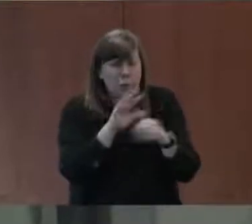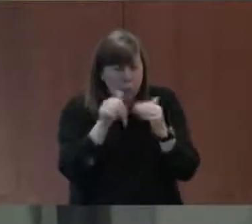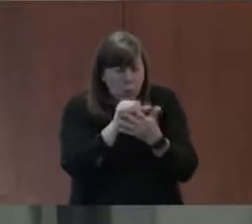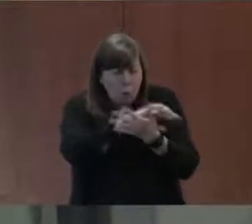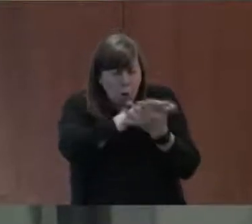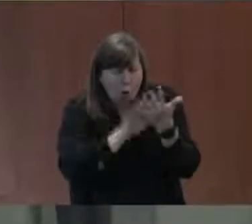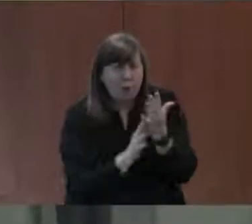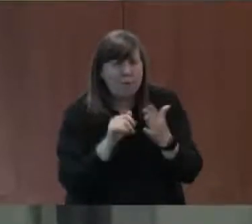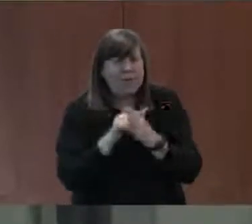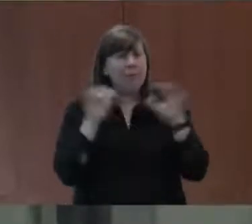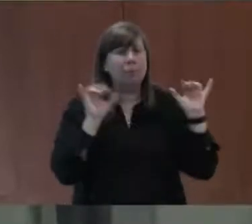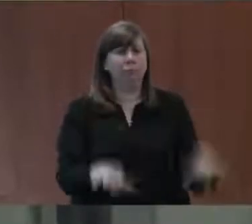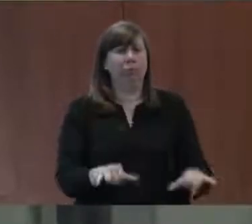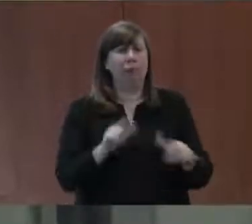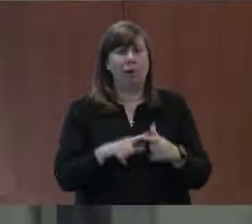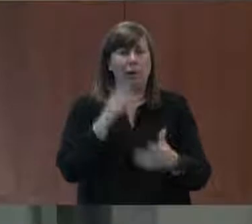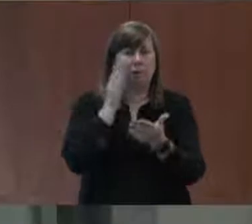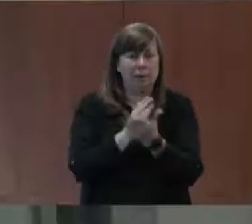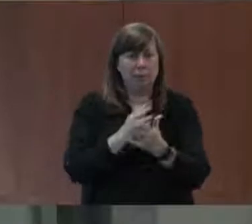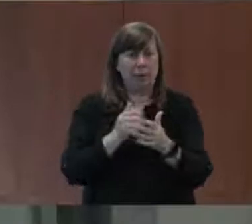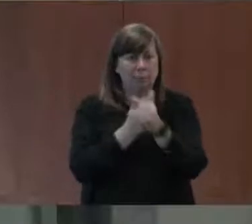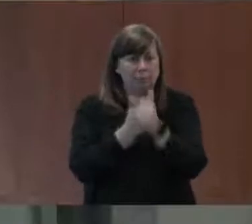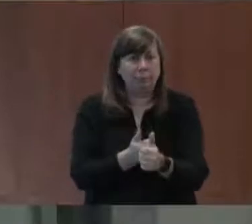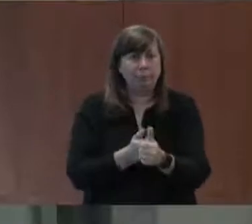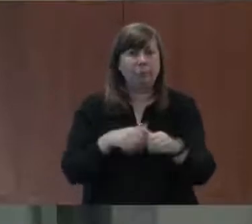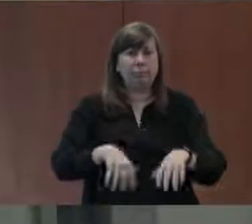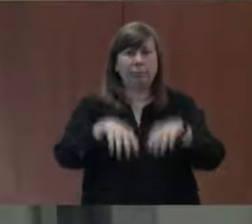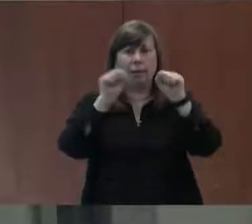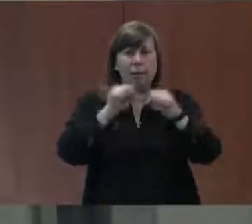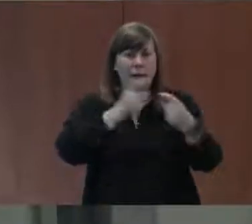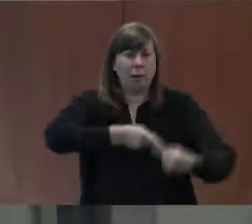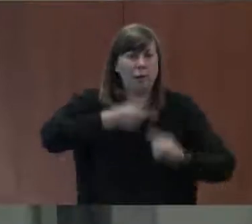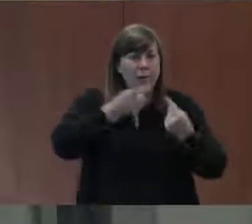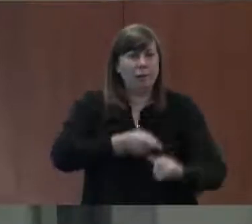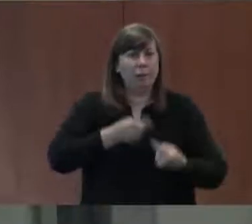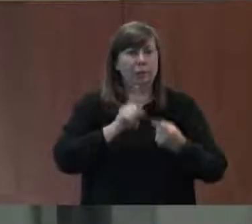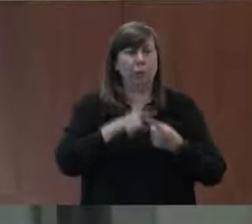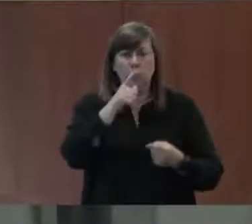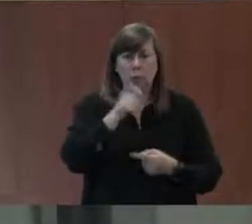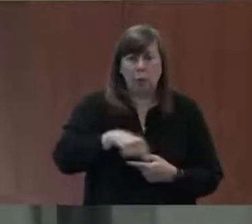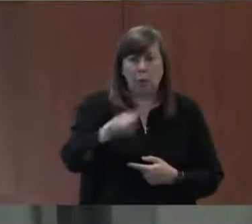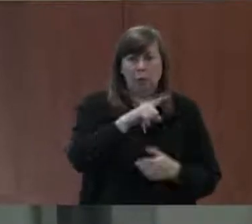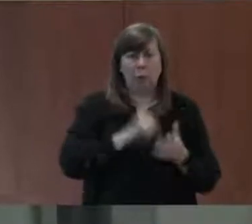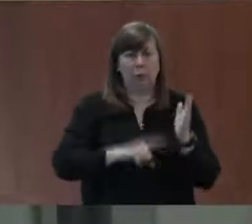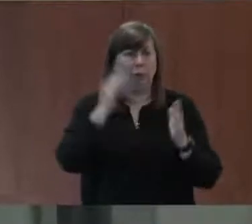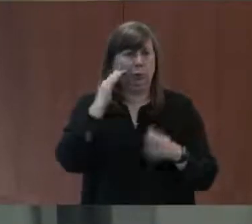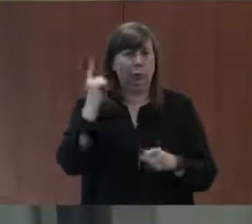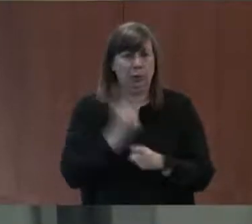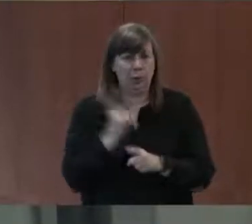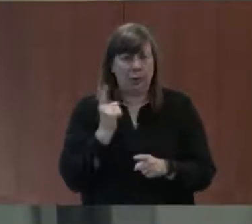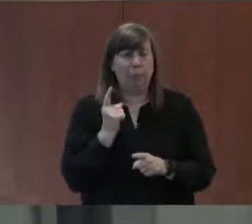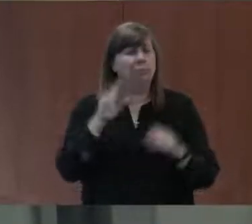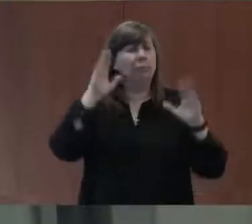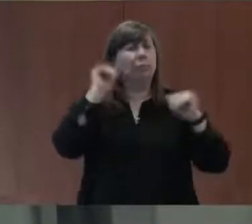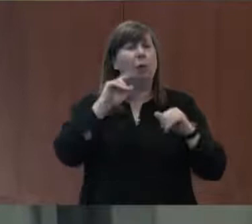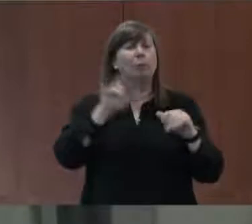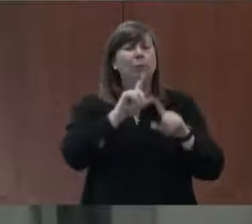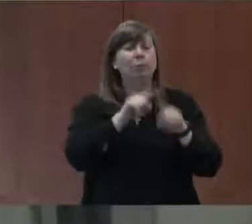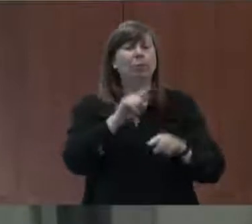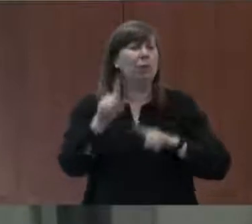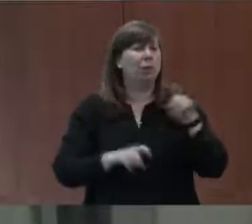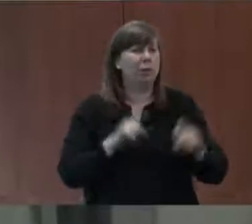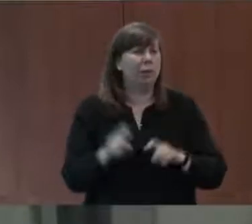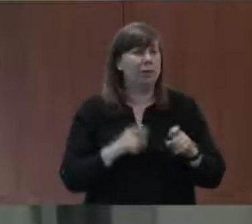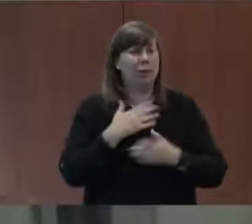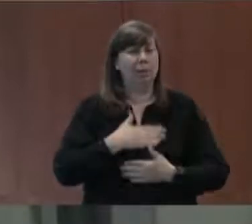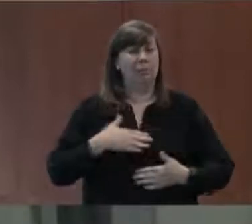these situations is the same. You have to stop complying. You have to take on the struggle to return to who you are and what you know is right. I hope this answers the